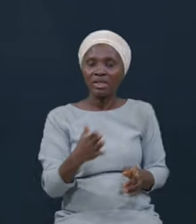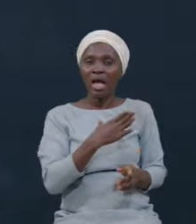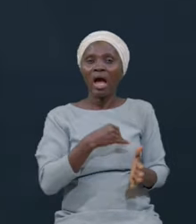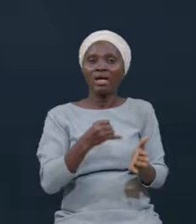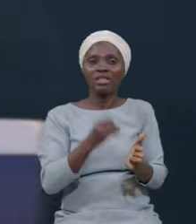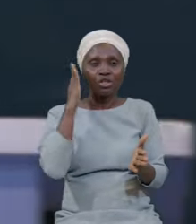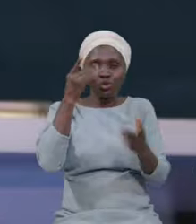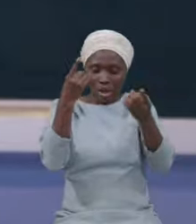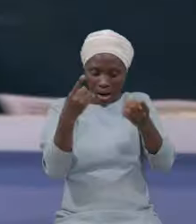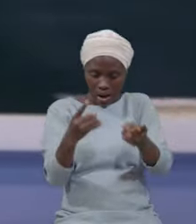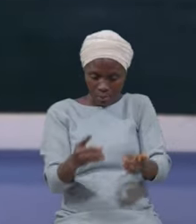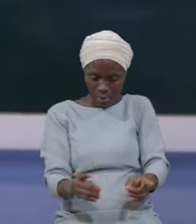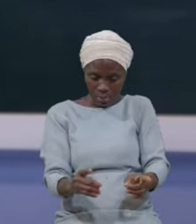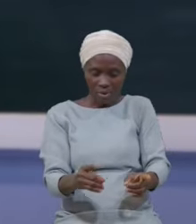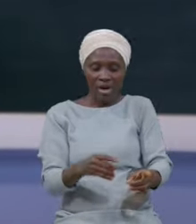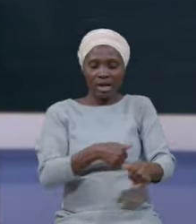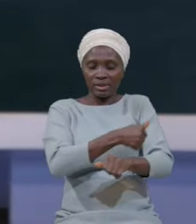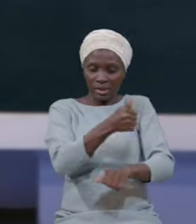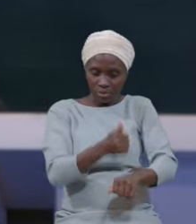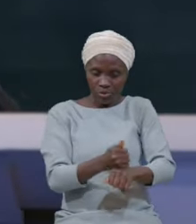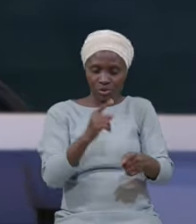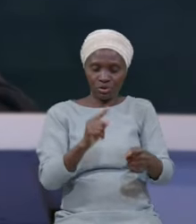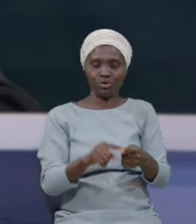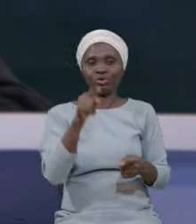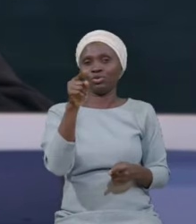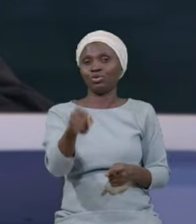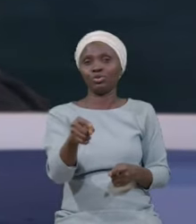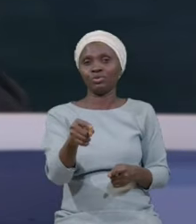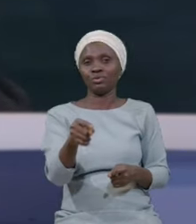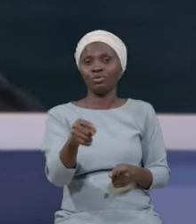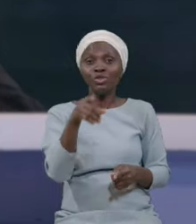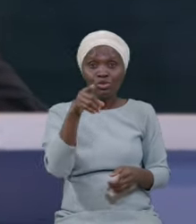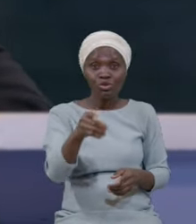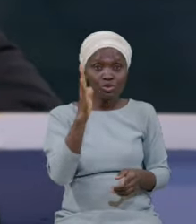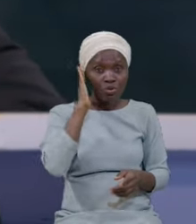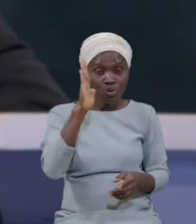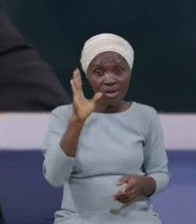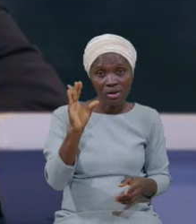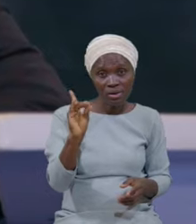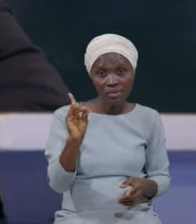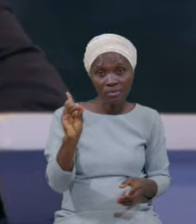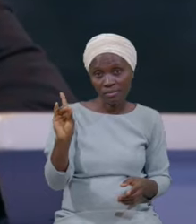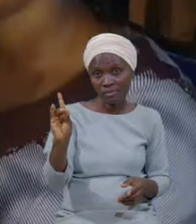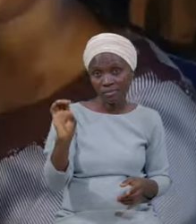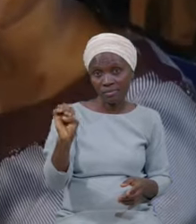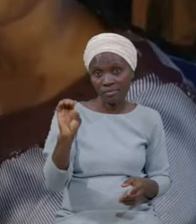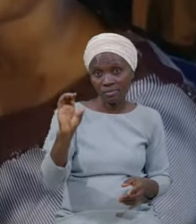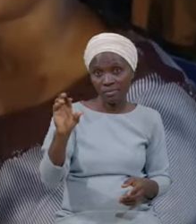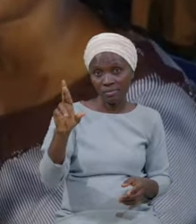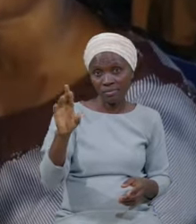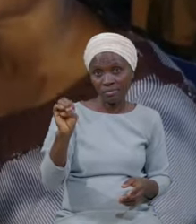Decree. Thou shalt decree a thing, and it shall be established unto thee.